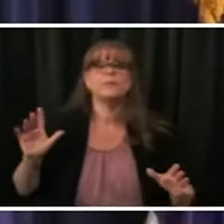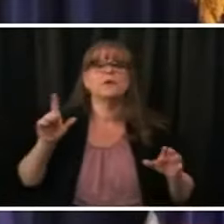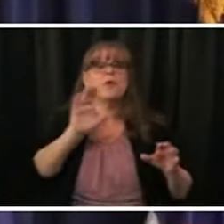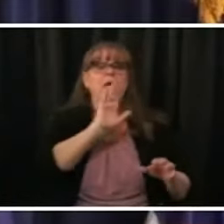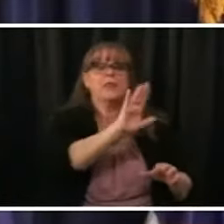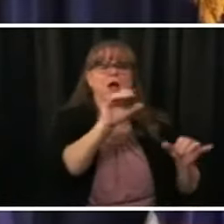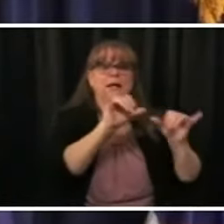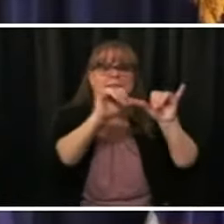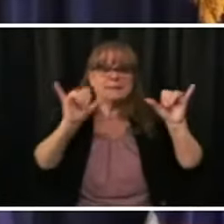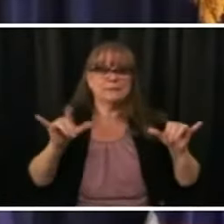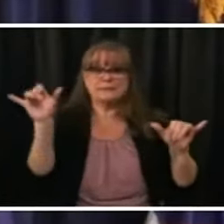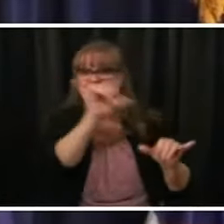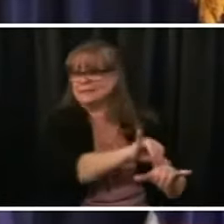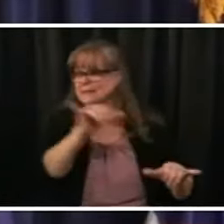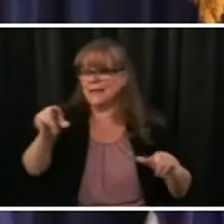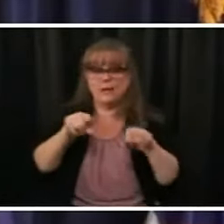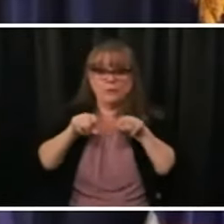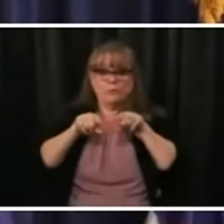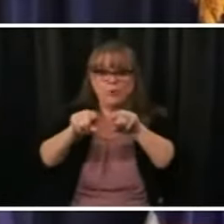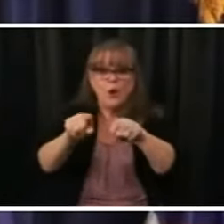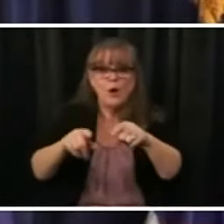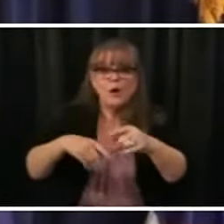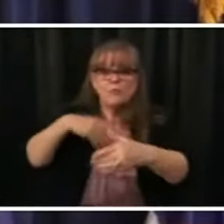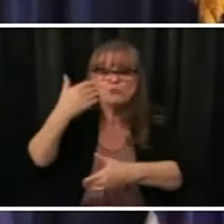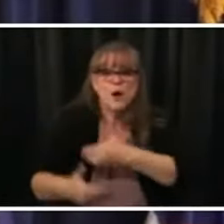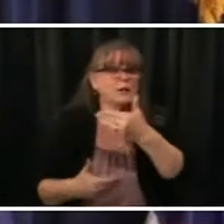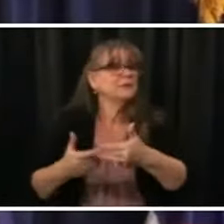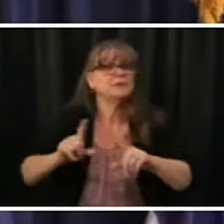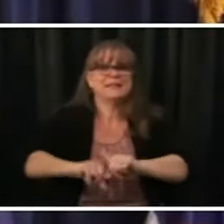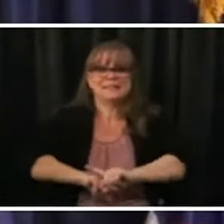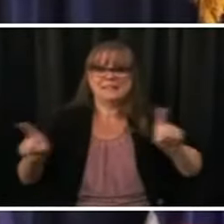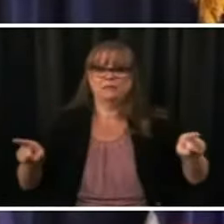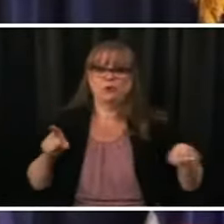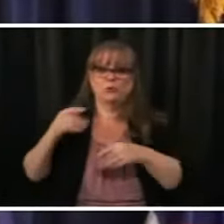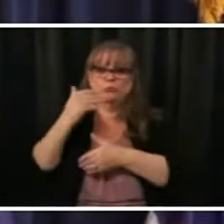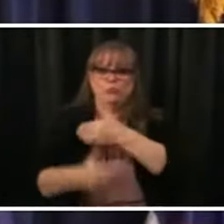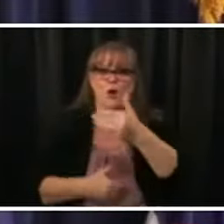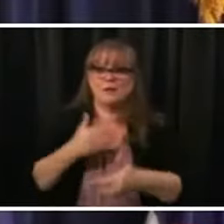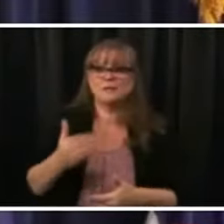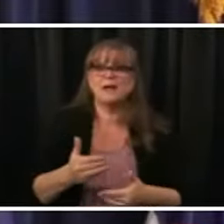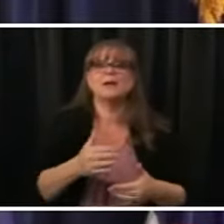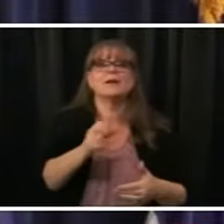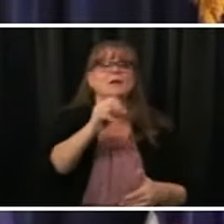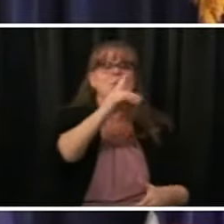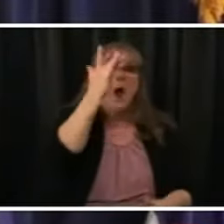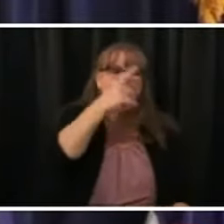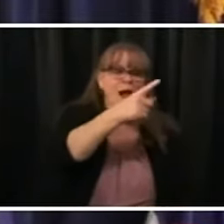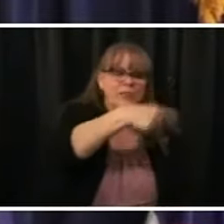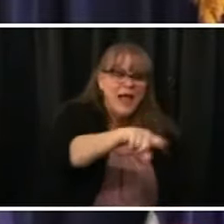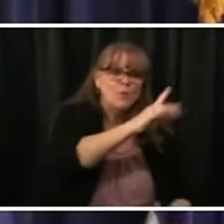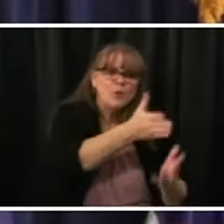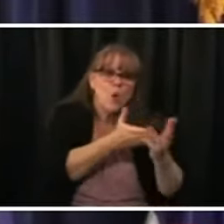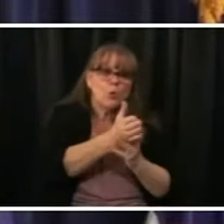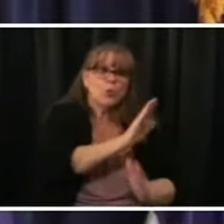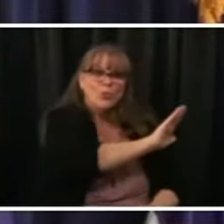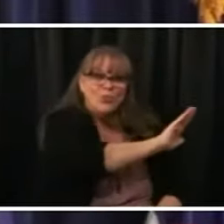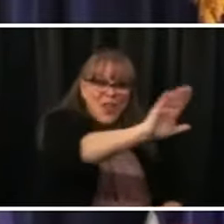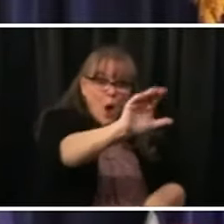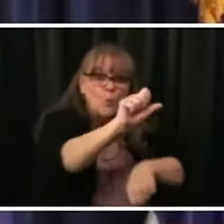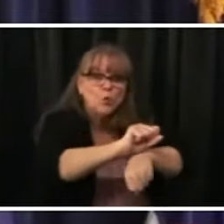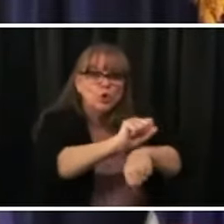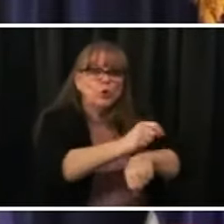that folks can pick where they want to get it and get it. You have to get it at a certain place if you're an educator that is designated by your